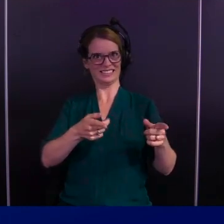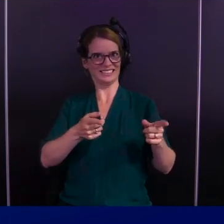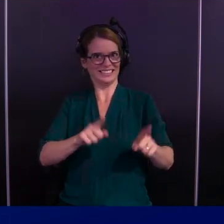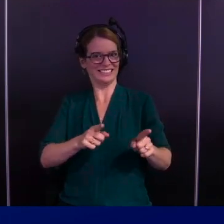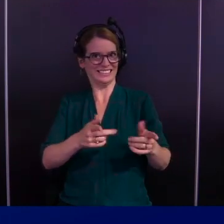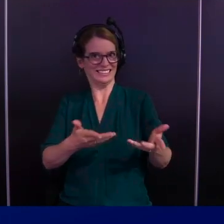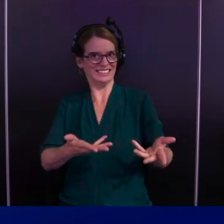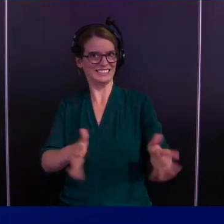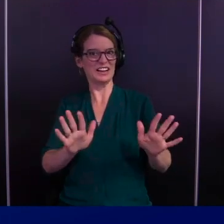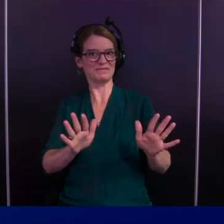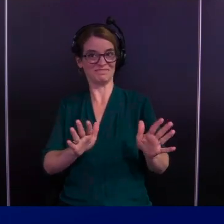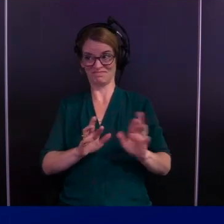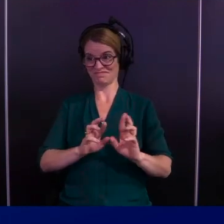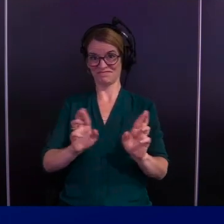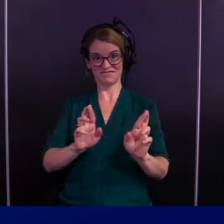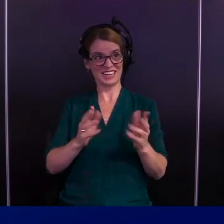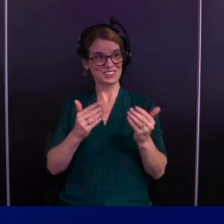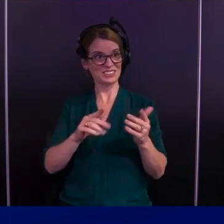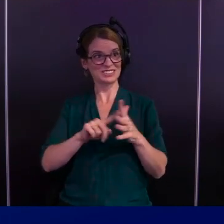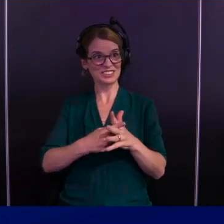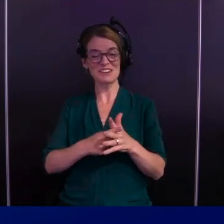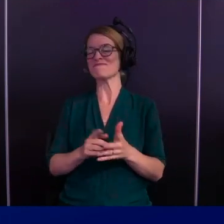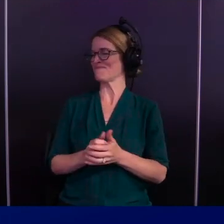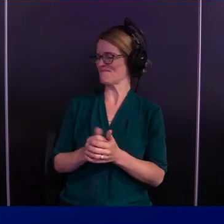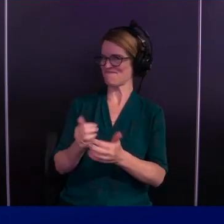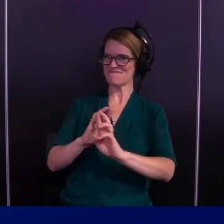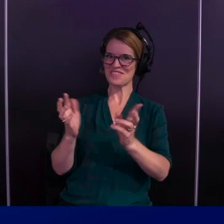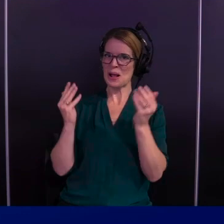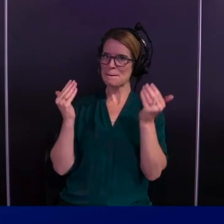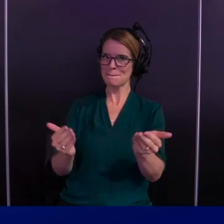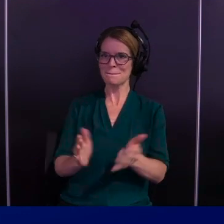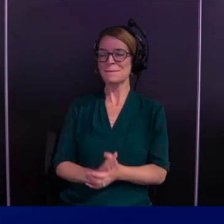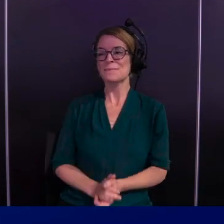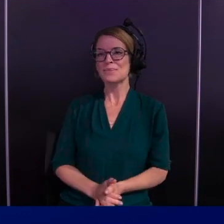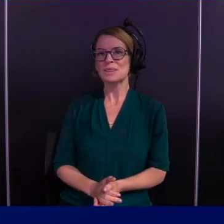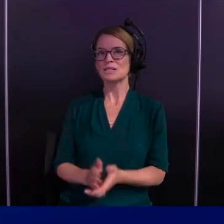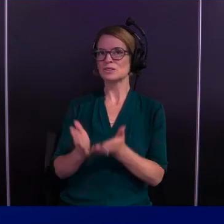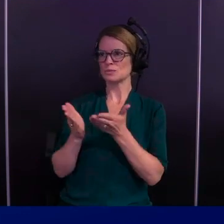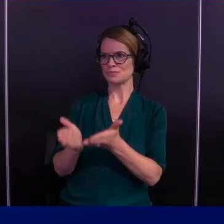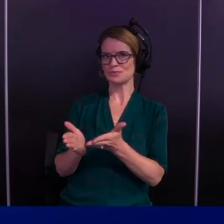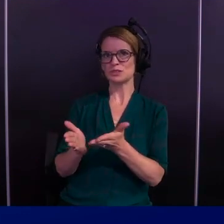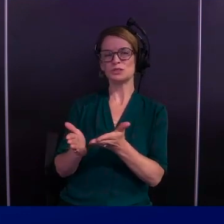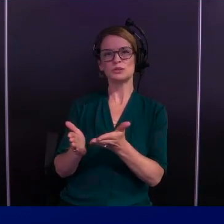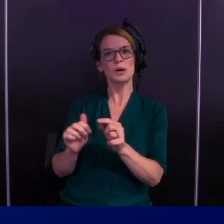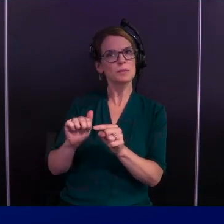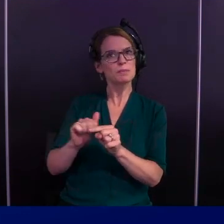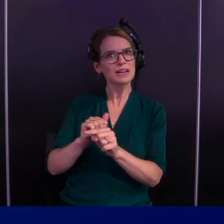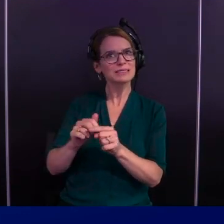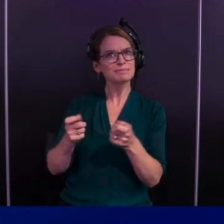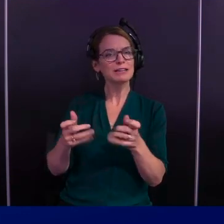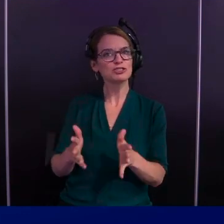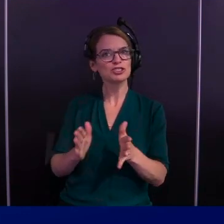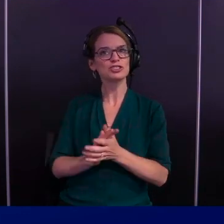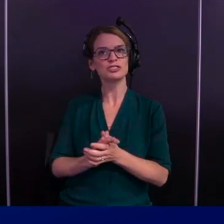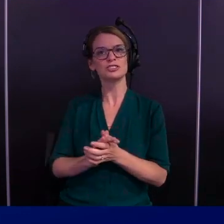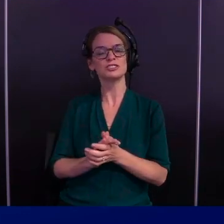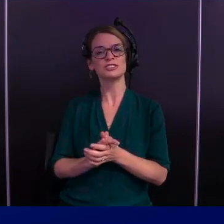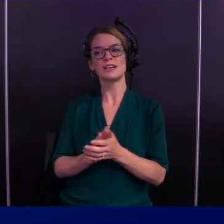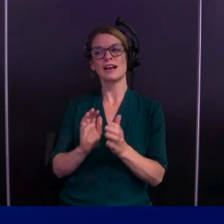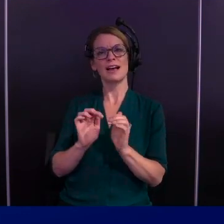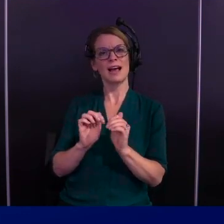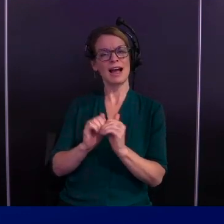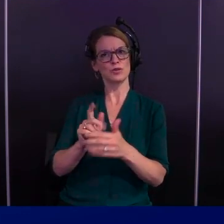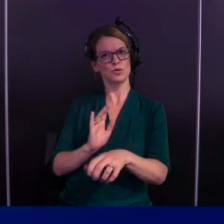let's jump in. What do you say? Yeah, let's do it. All right, so Sarah, you are a practice manager. I am. How do you implement